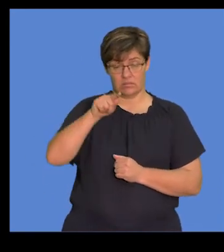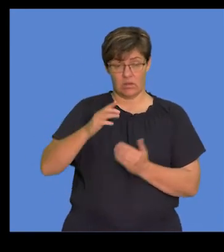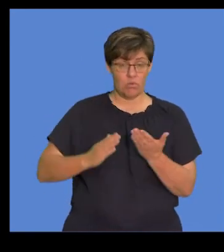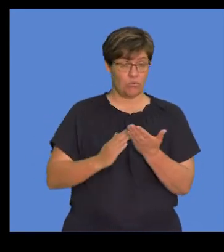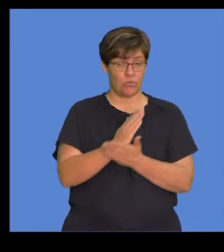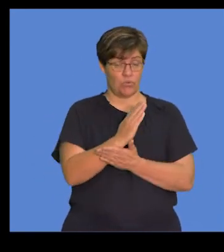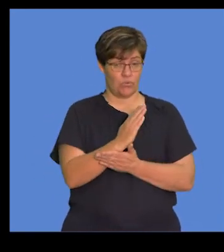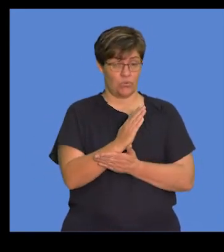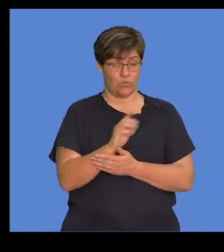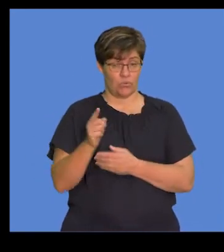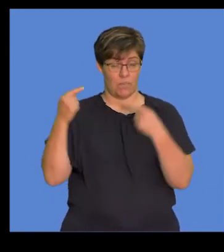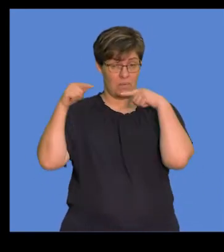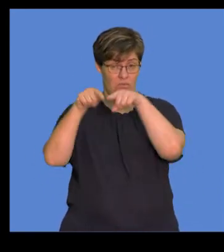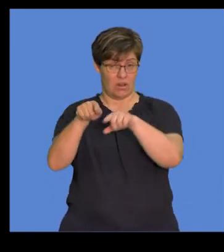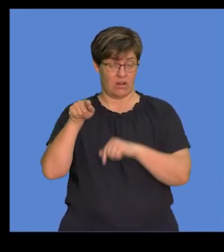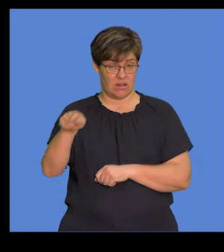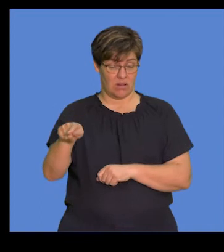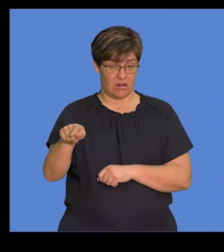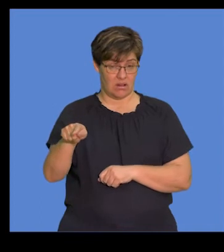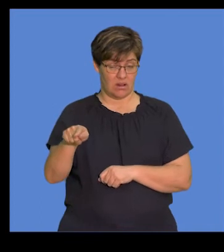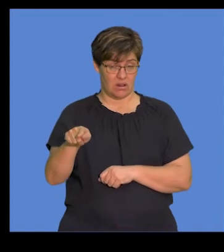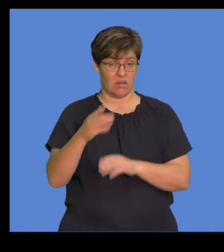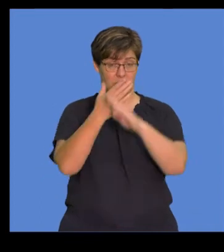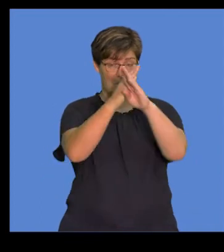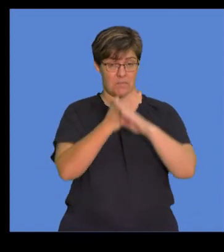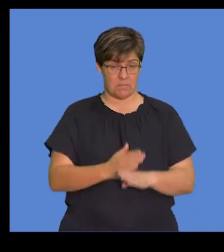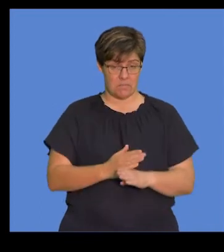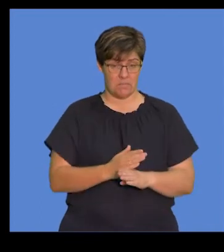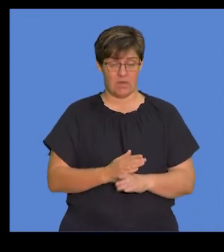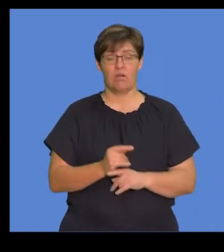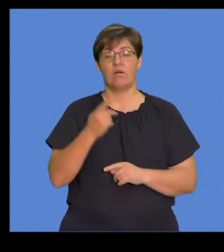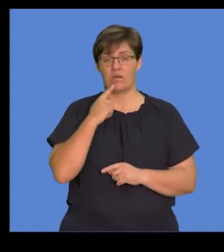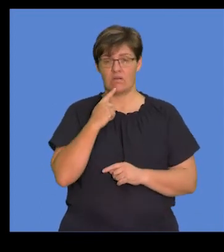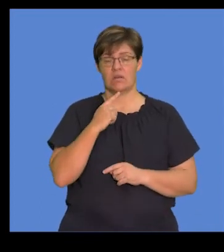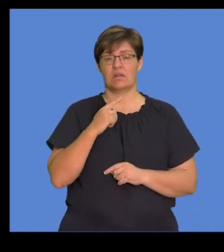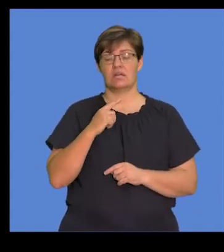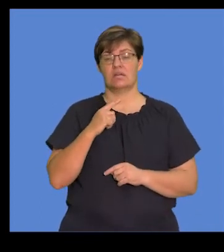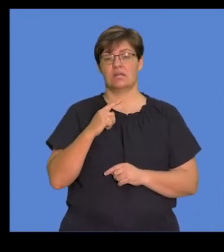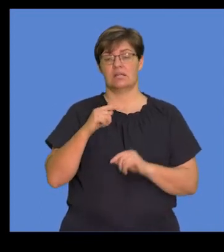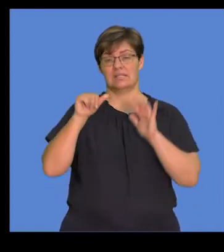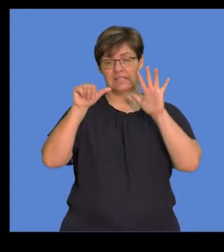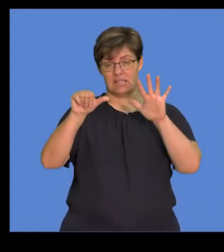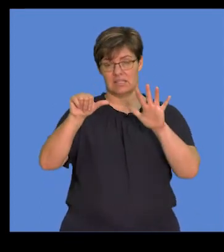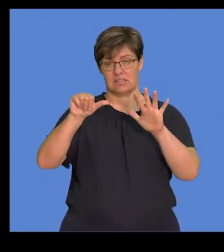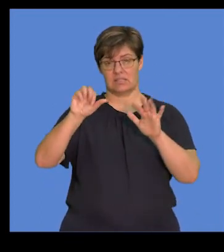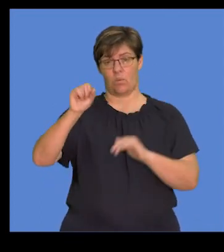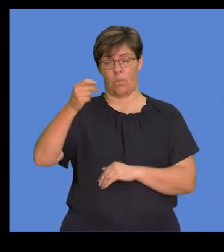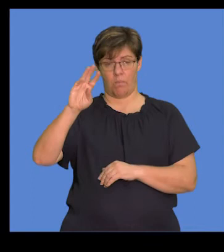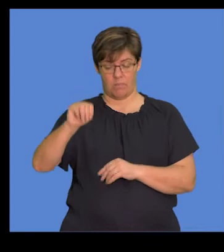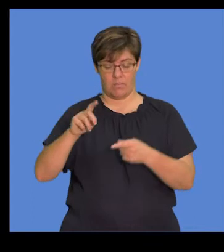current passes through, the two resistors, which is the 6 ohm